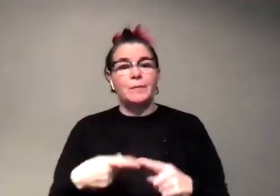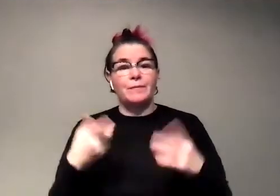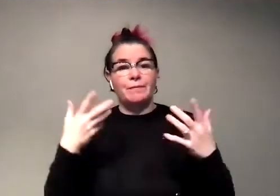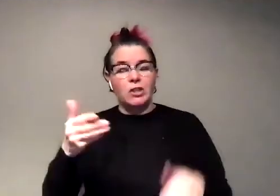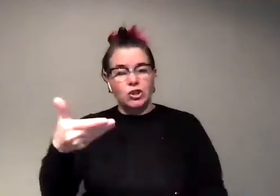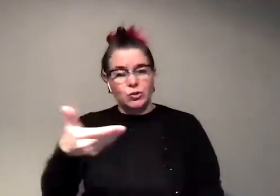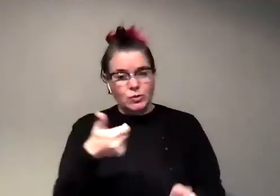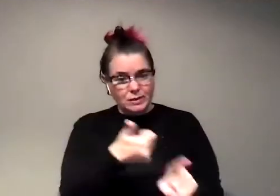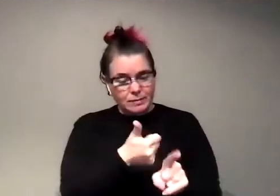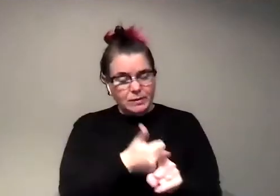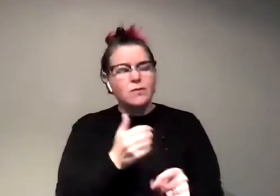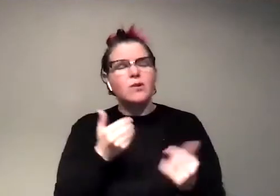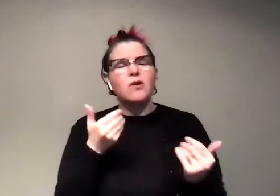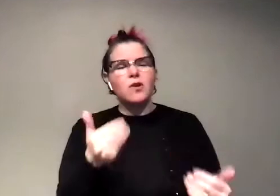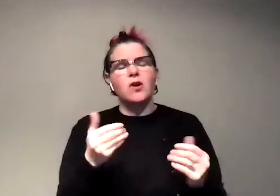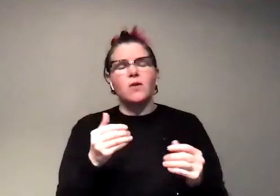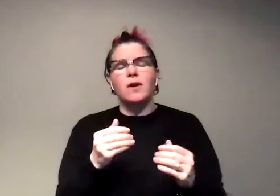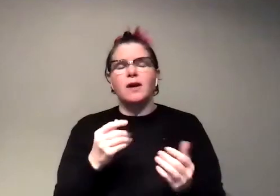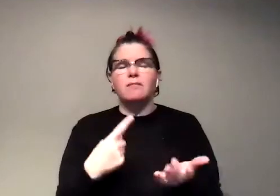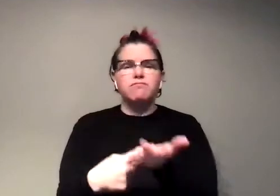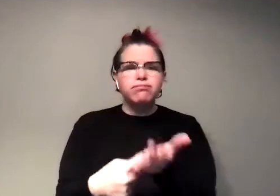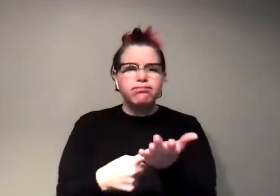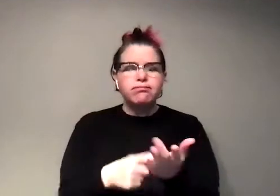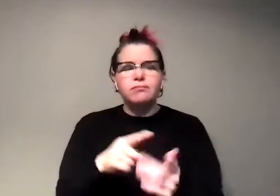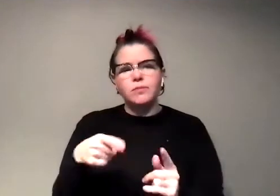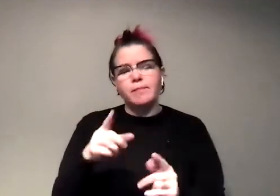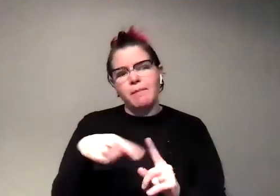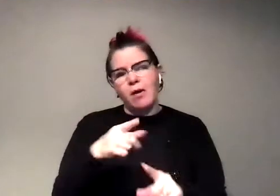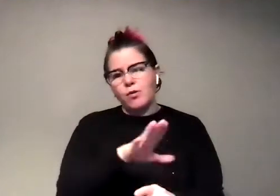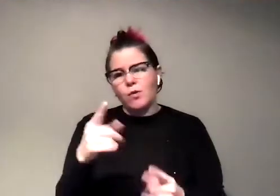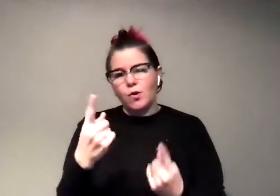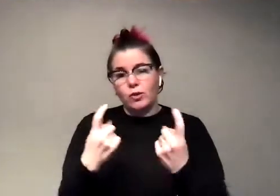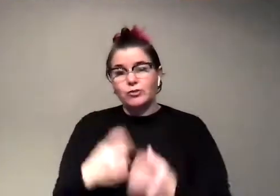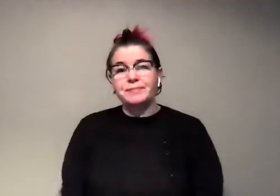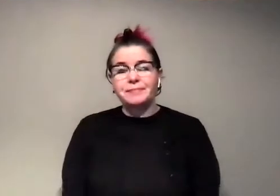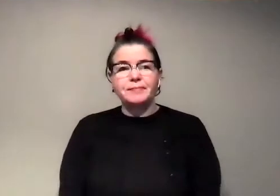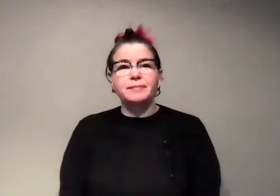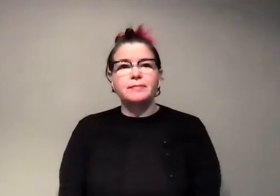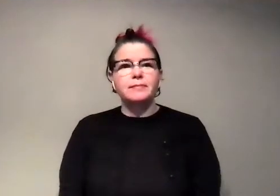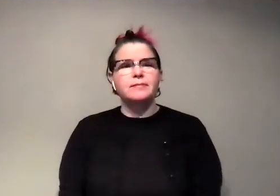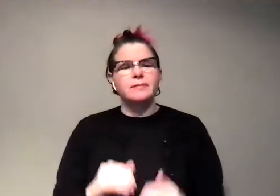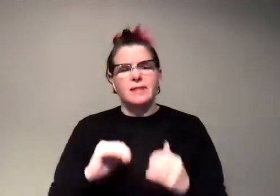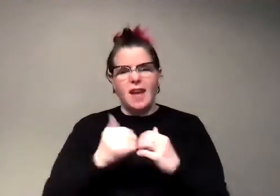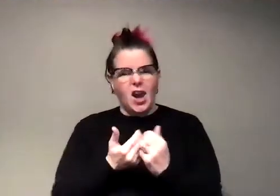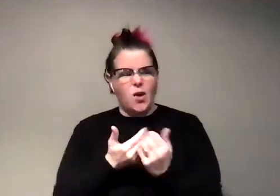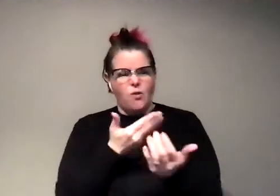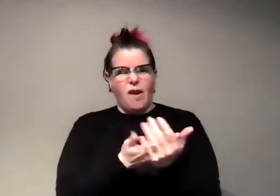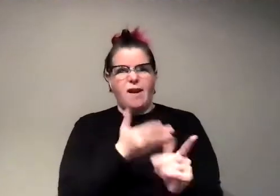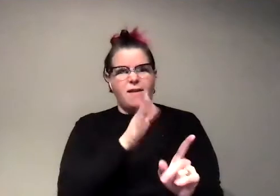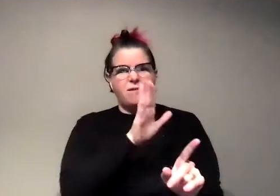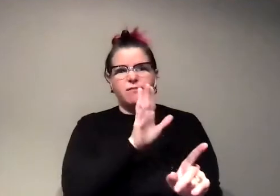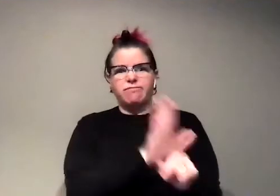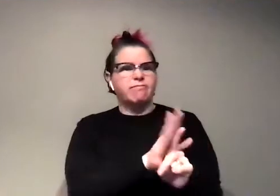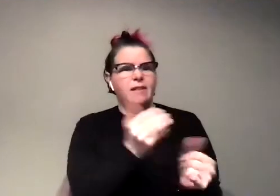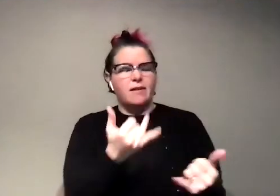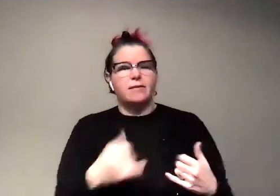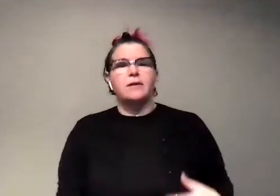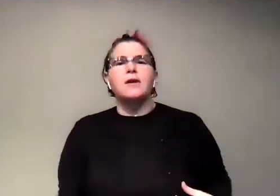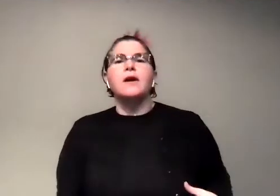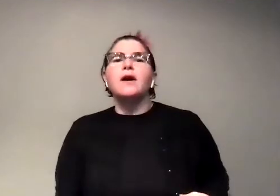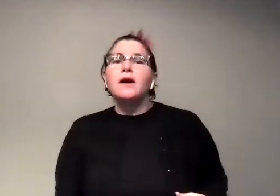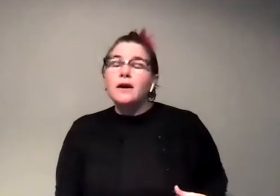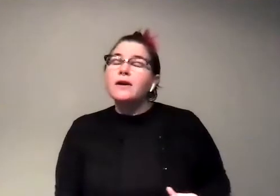we will talk all about your questions. So how'd you get to where you are? Oh, it's